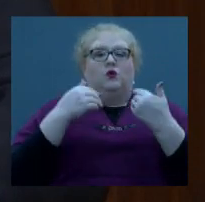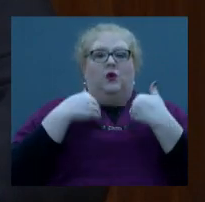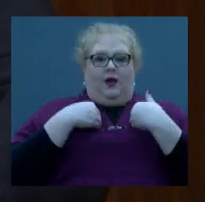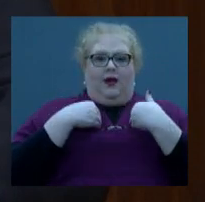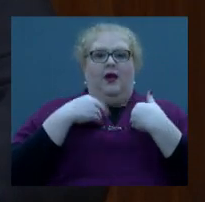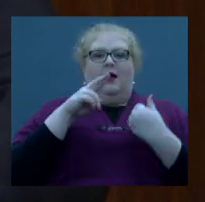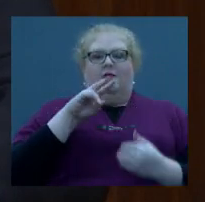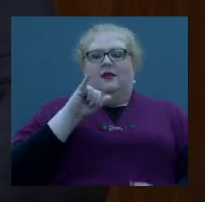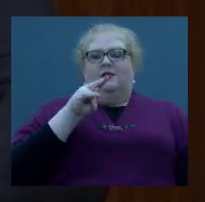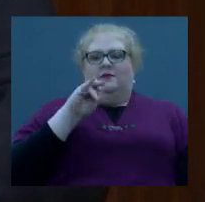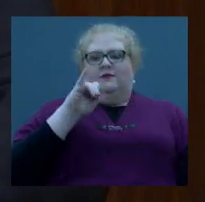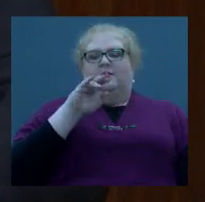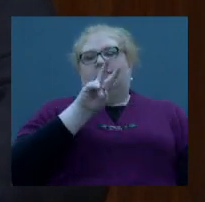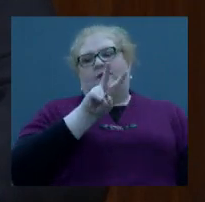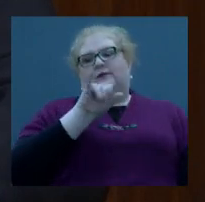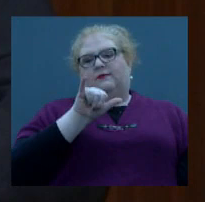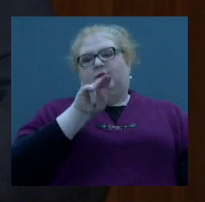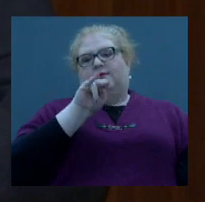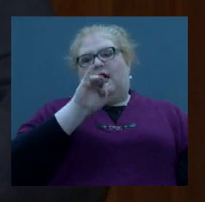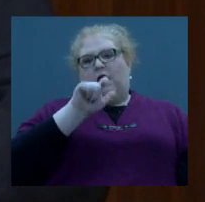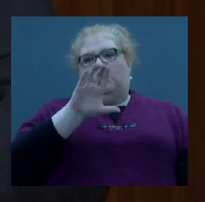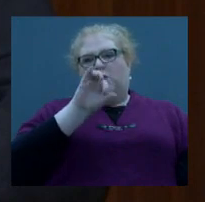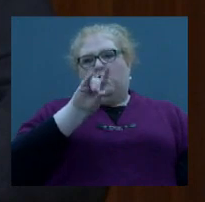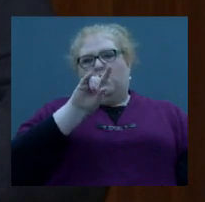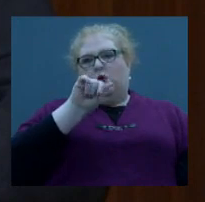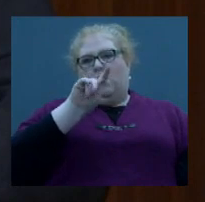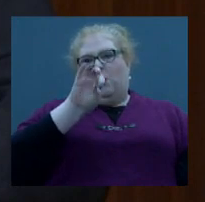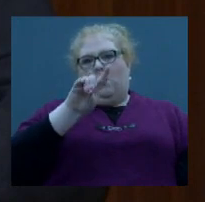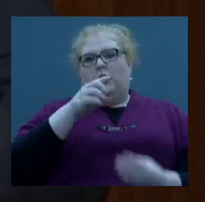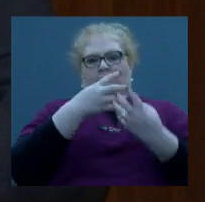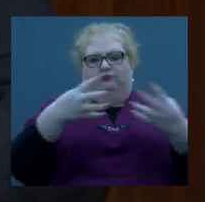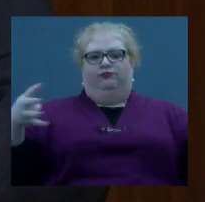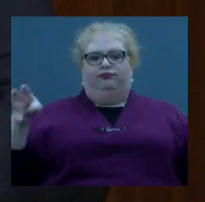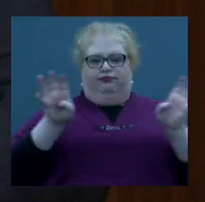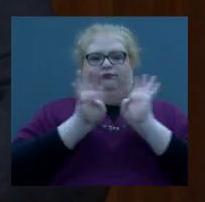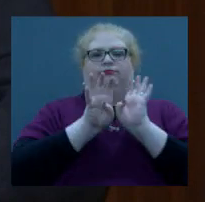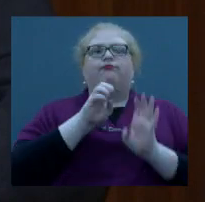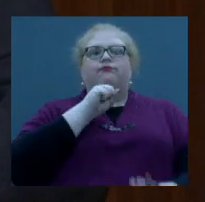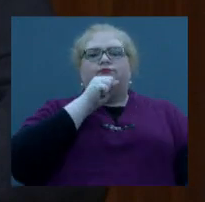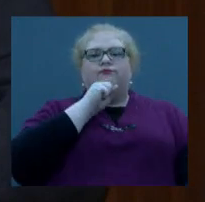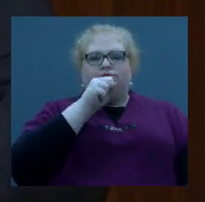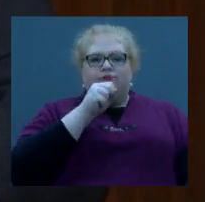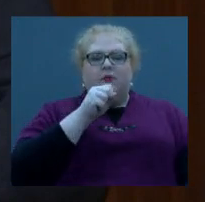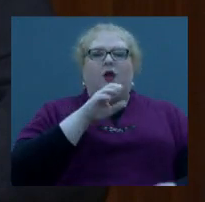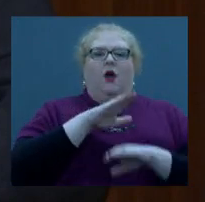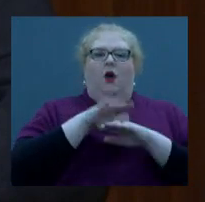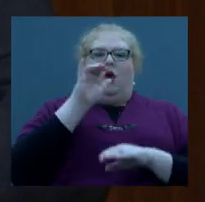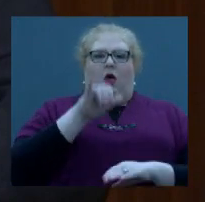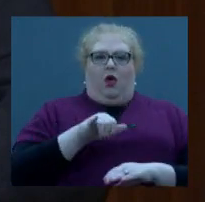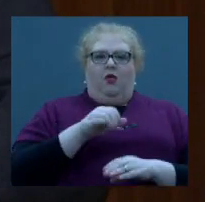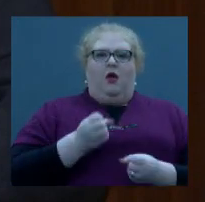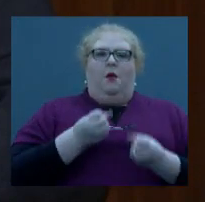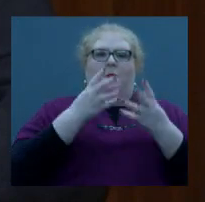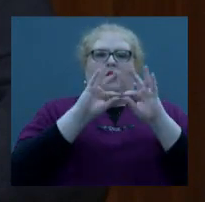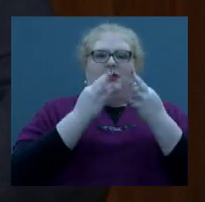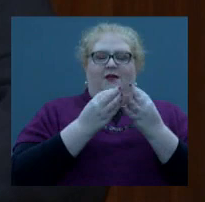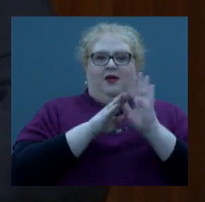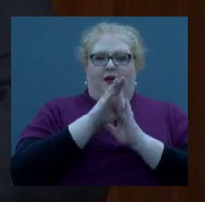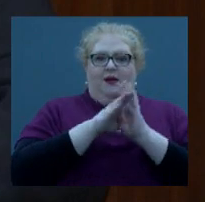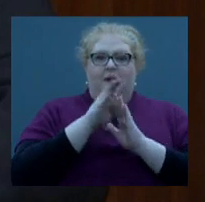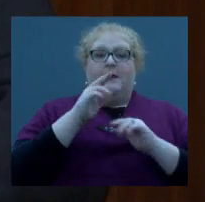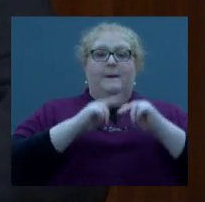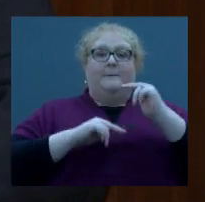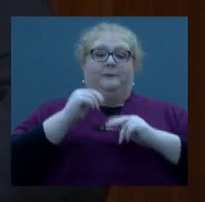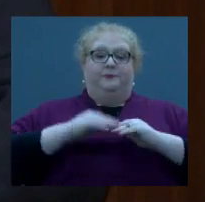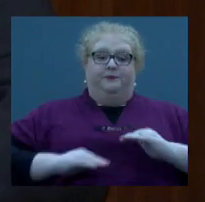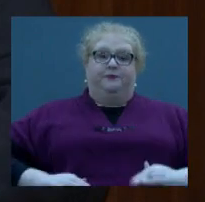vinyl coated steel fence would be proposed on the north and east sides of the multifamily development. The building heights were proposed at